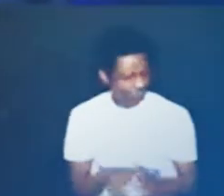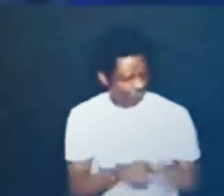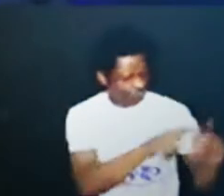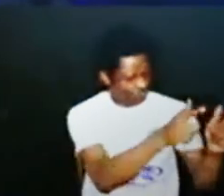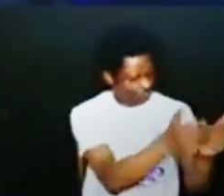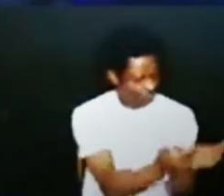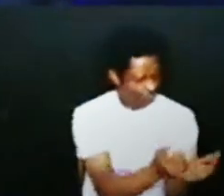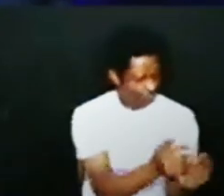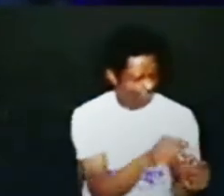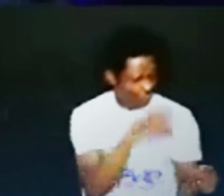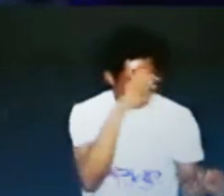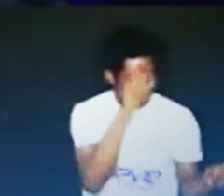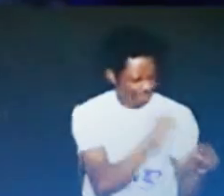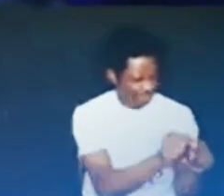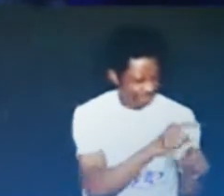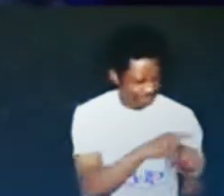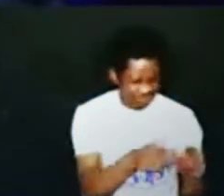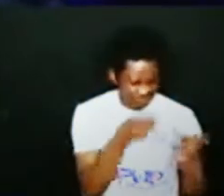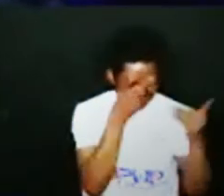That is a